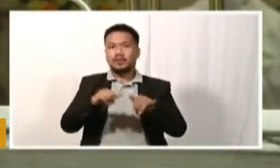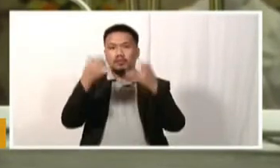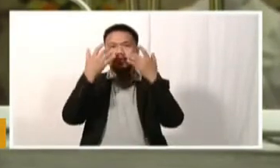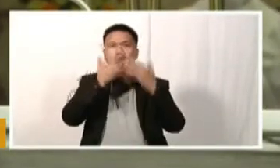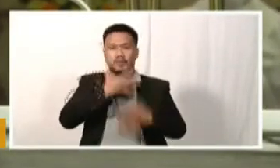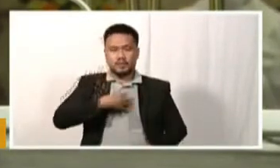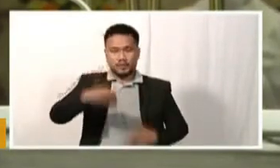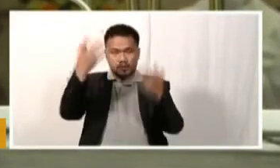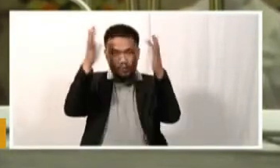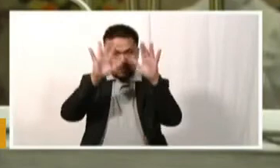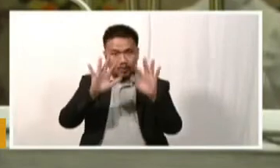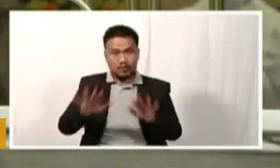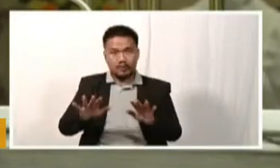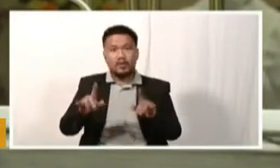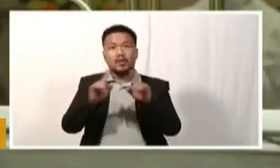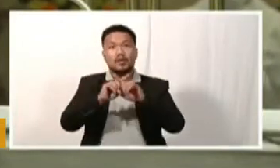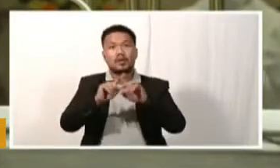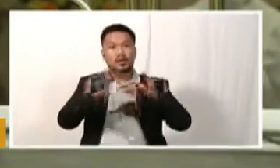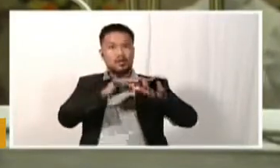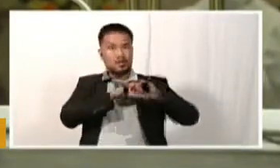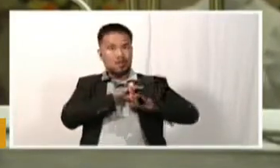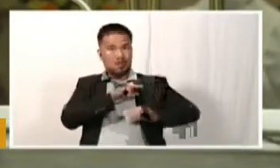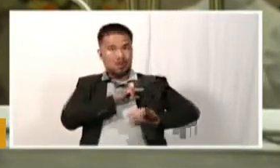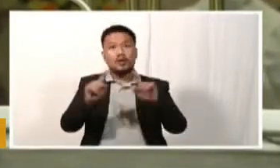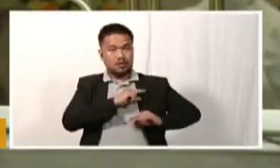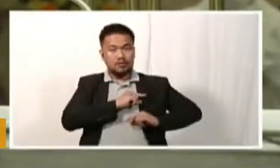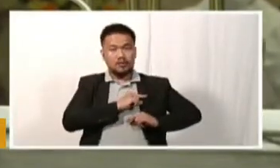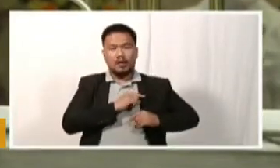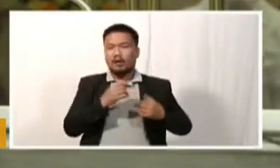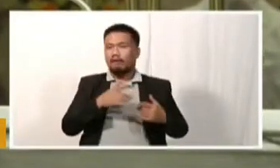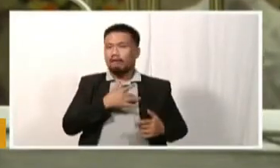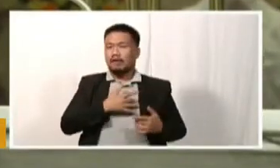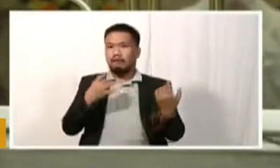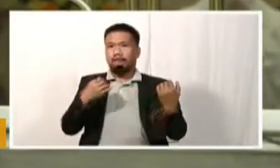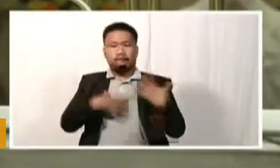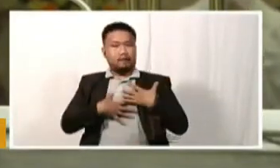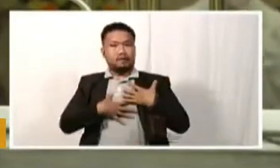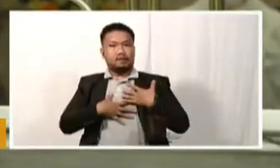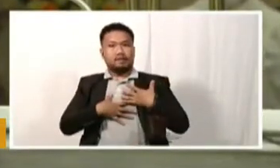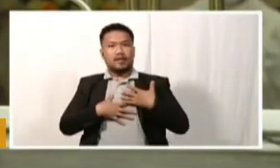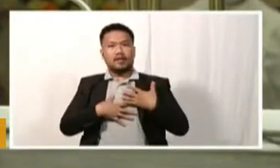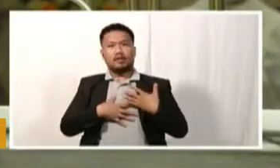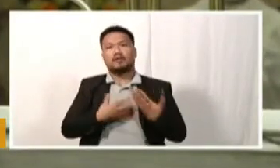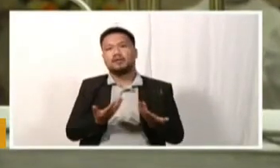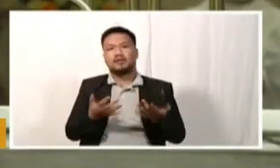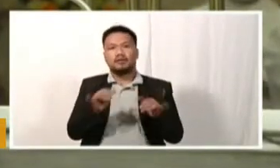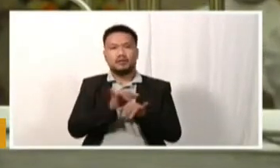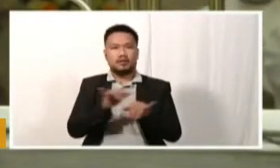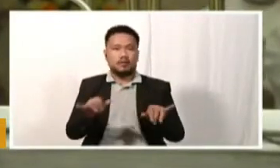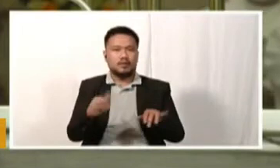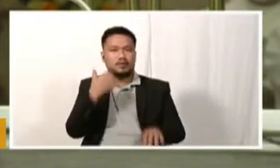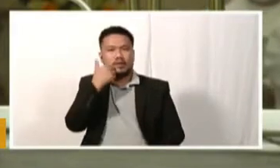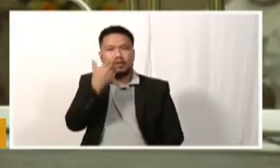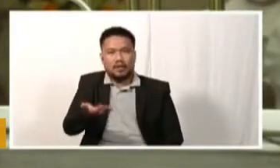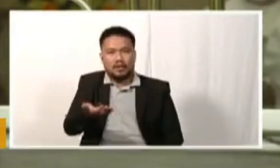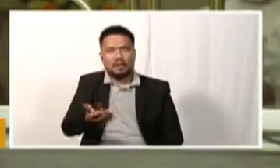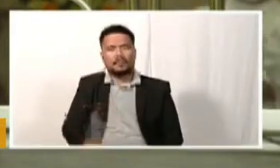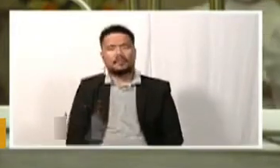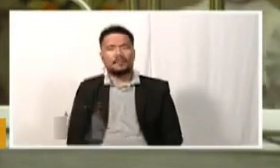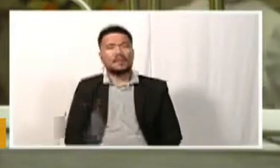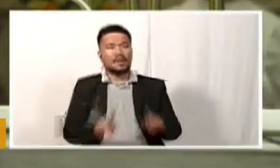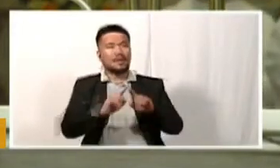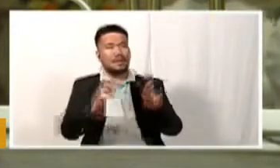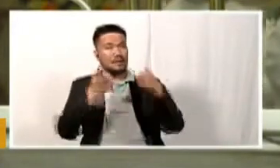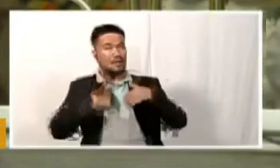guards were shaken with fear of him and became like dead men. Then the angel said to the women